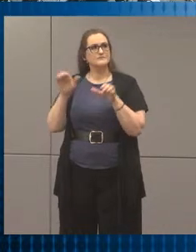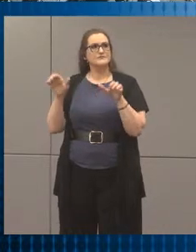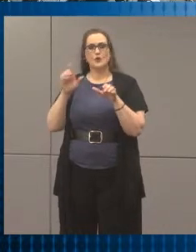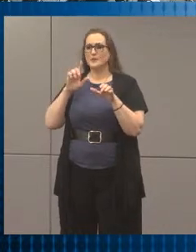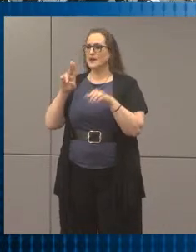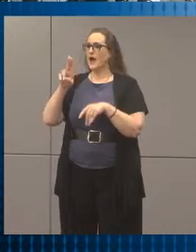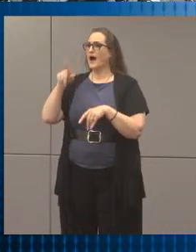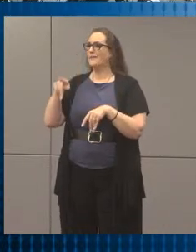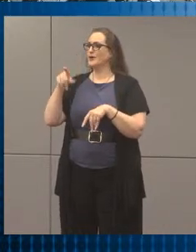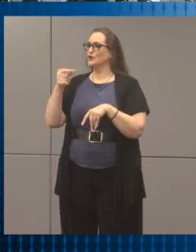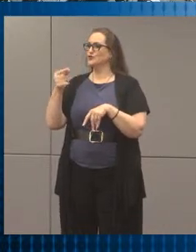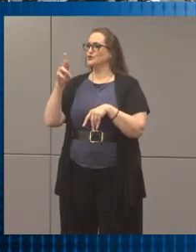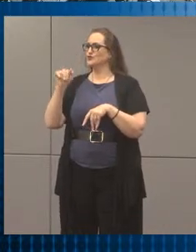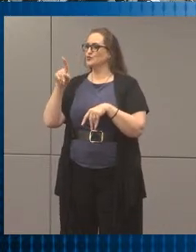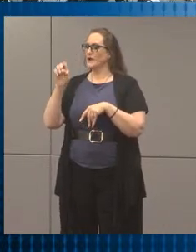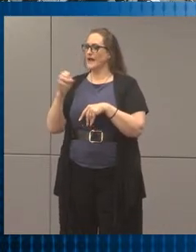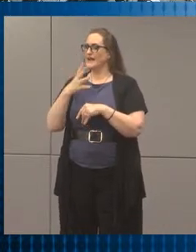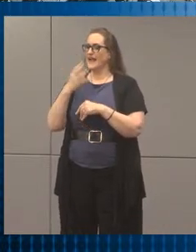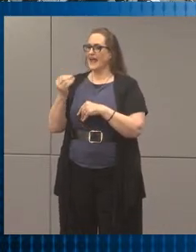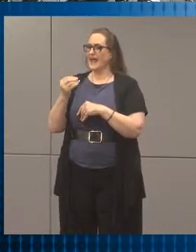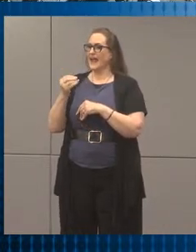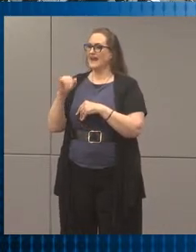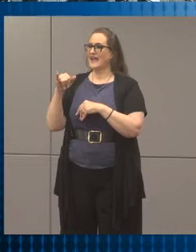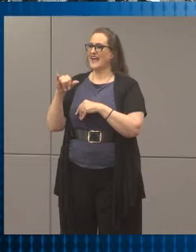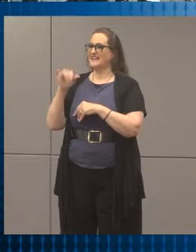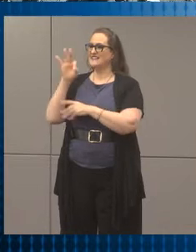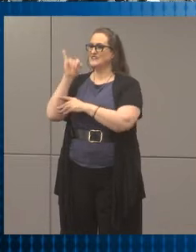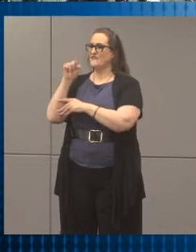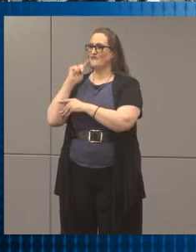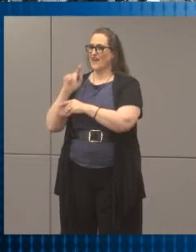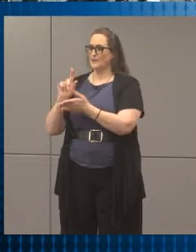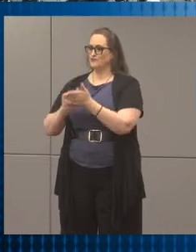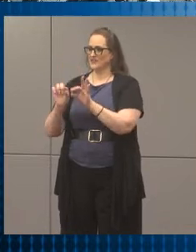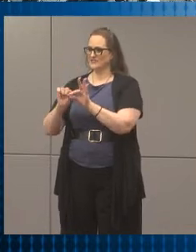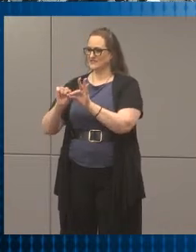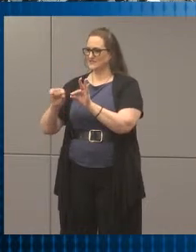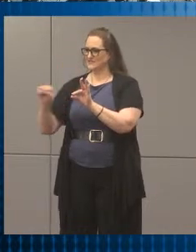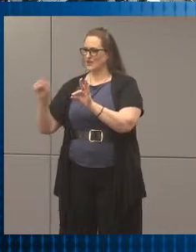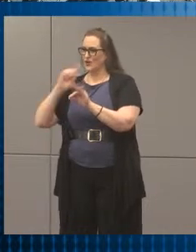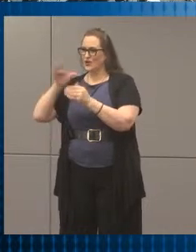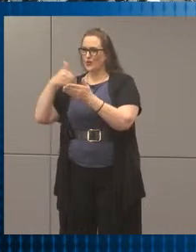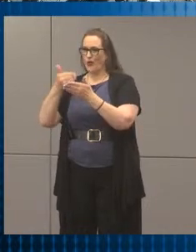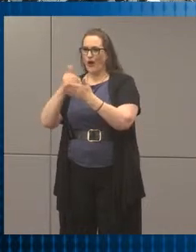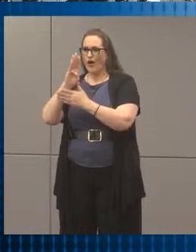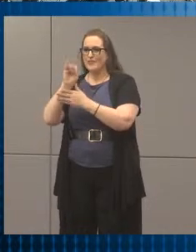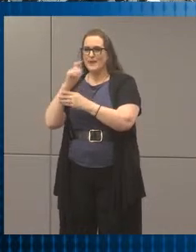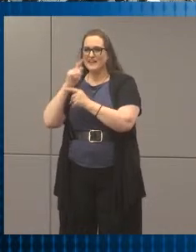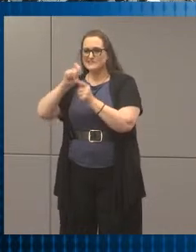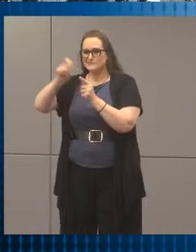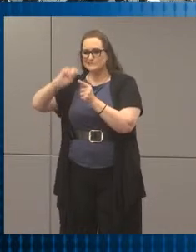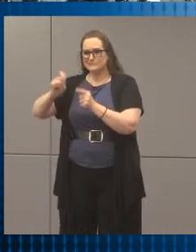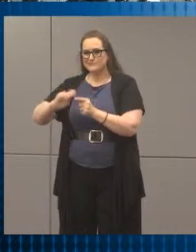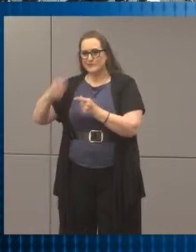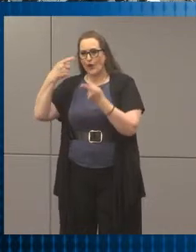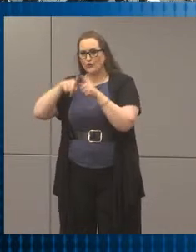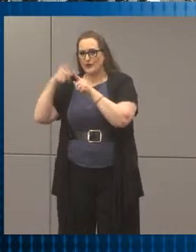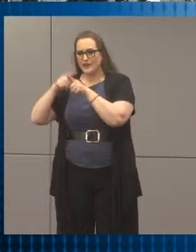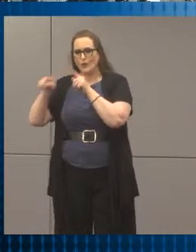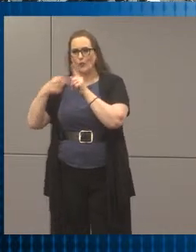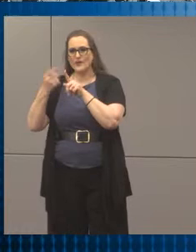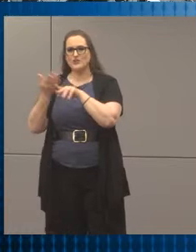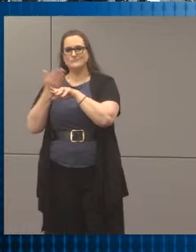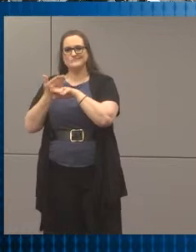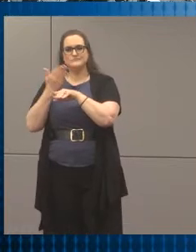upgrade. And as the fine print, all the boxes you agree to when you upgrade software come up,